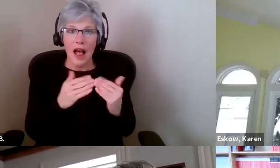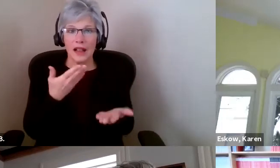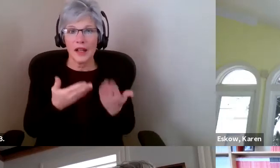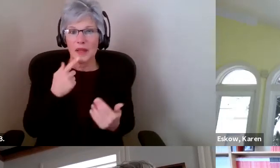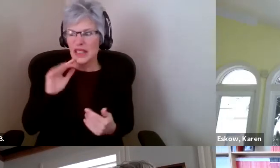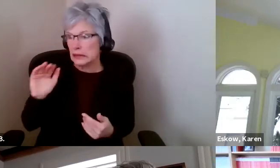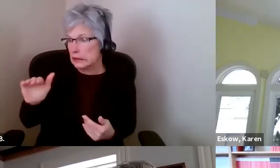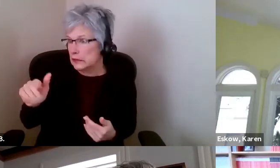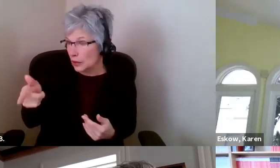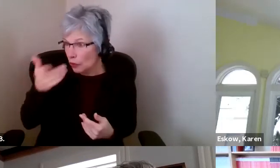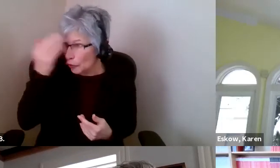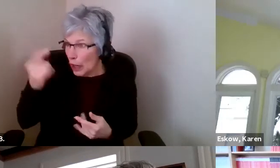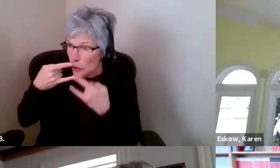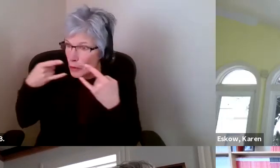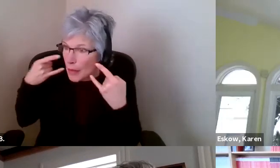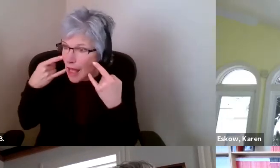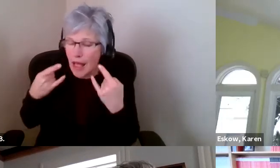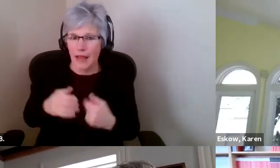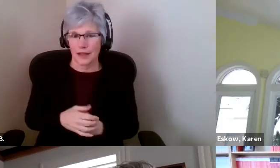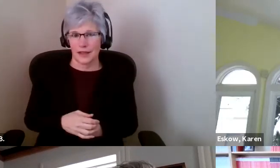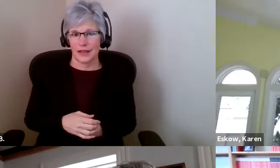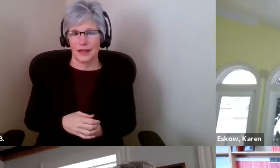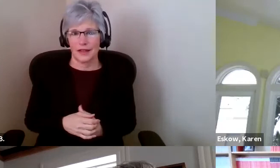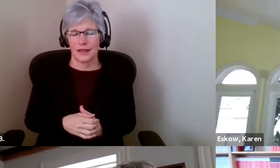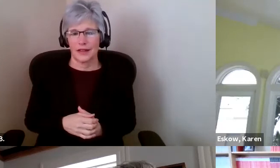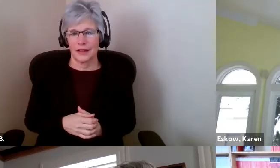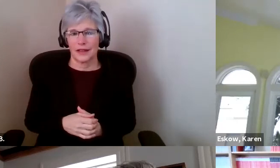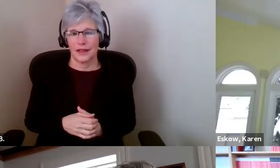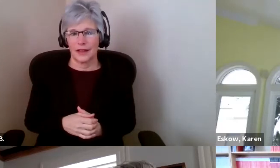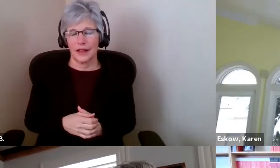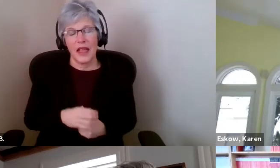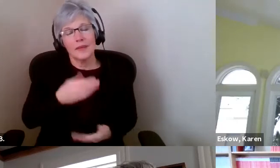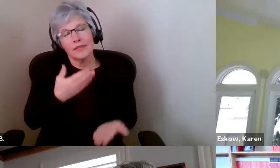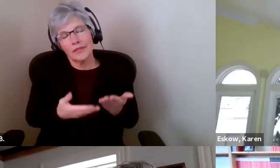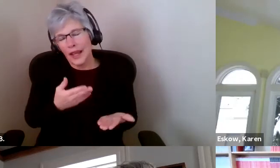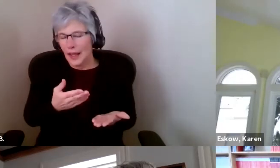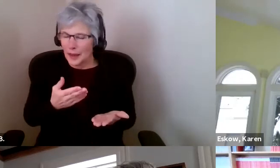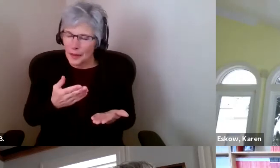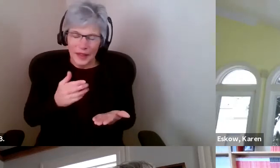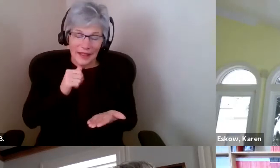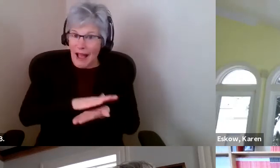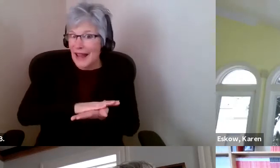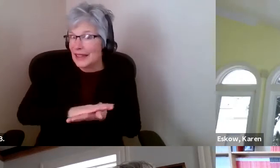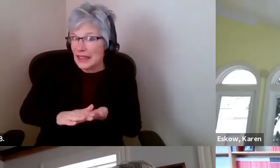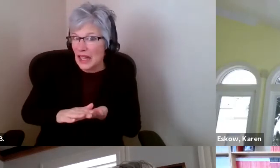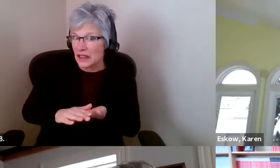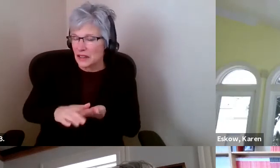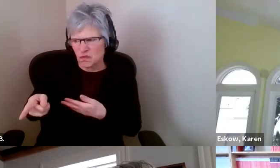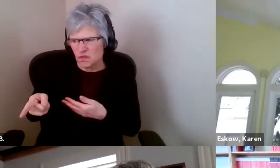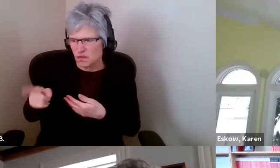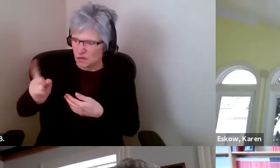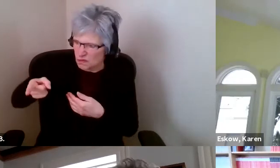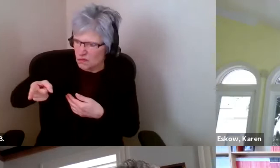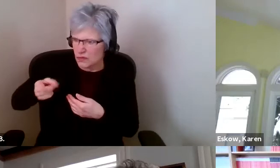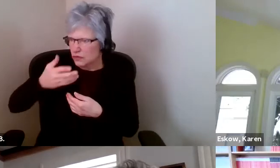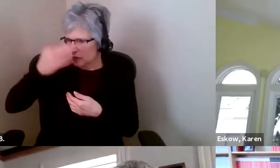did you remember? Or do you even know? And if they're even not that nice, just take it in good measure, because